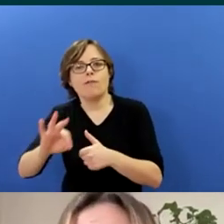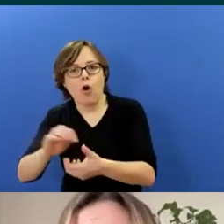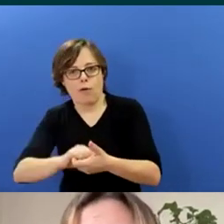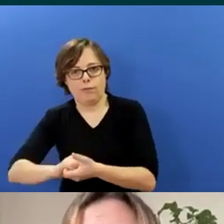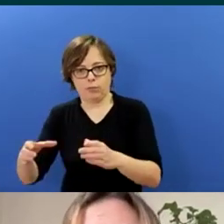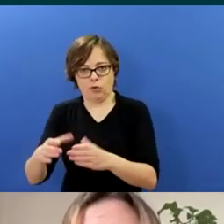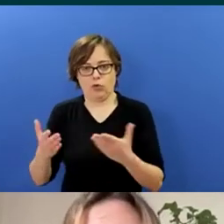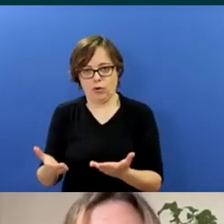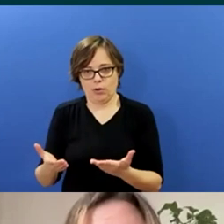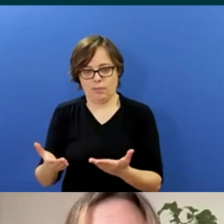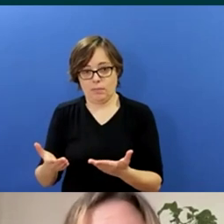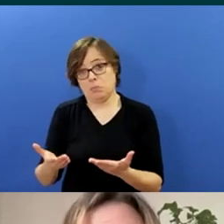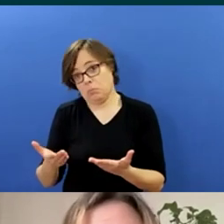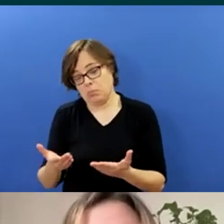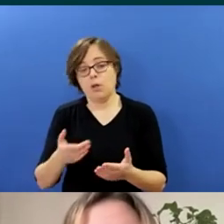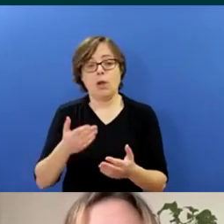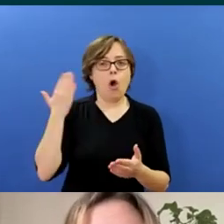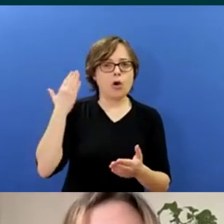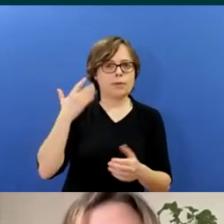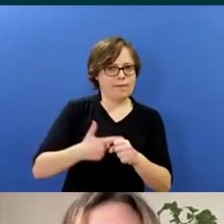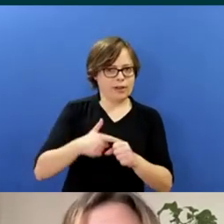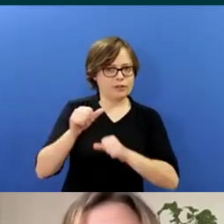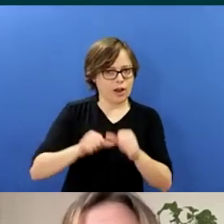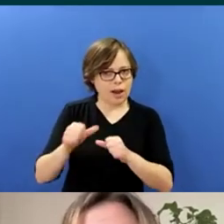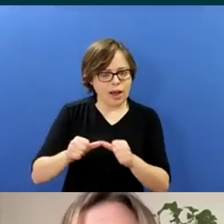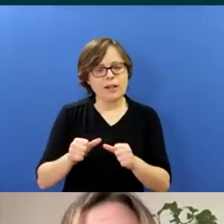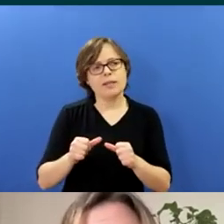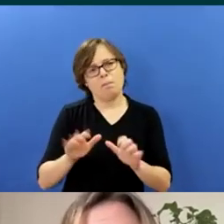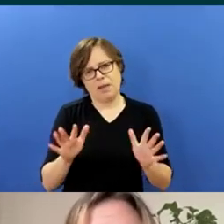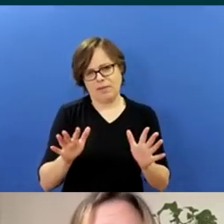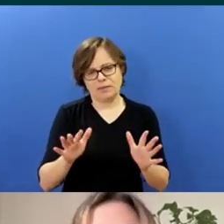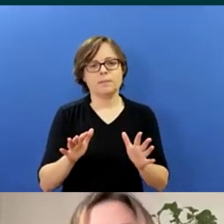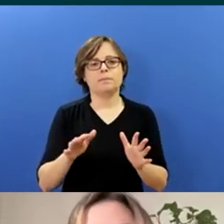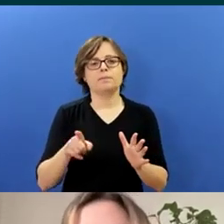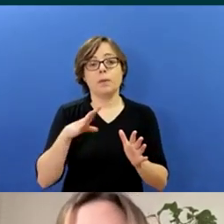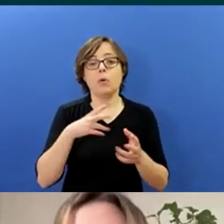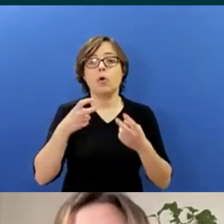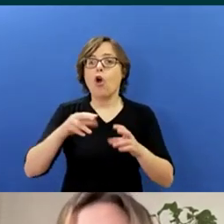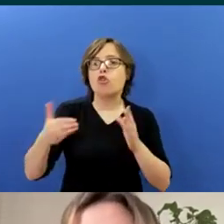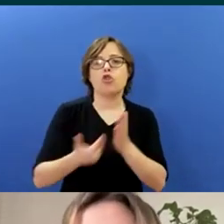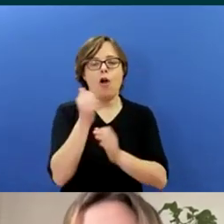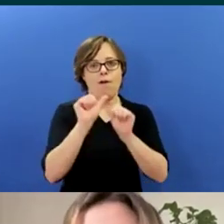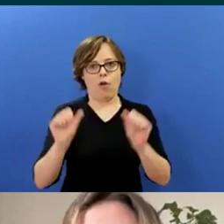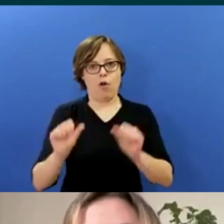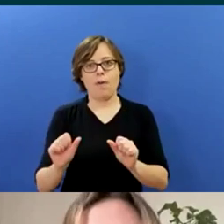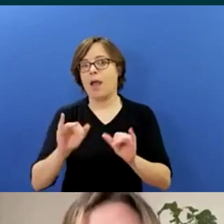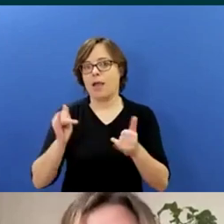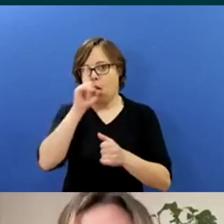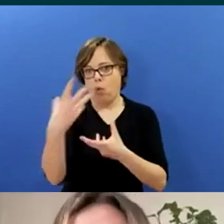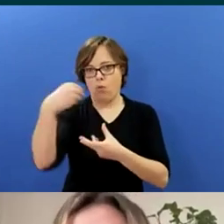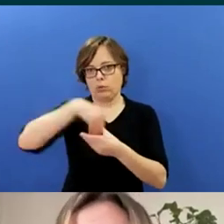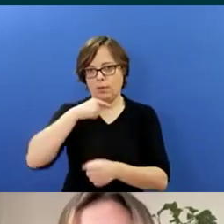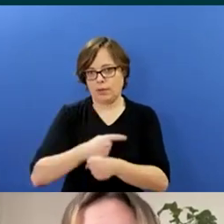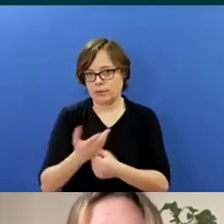more or less, new forms of participation have arisen. Today, we can distinguish between different levels